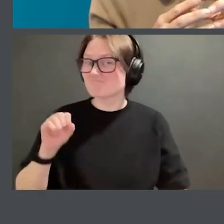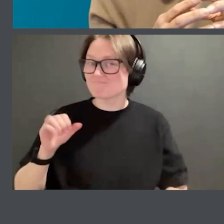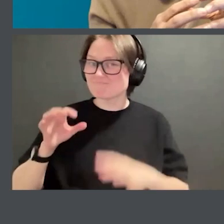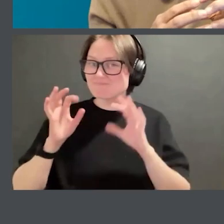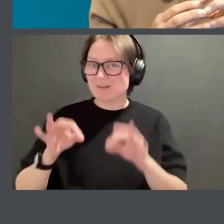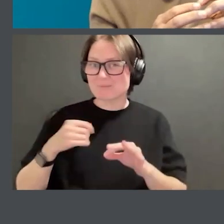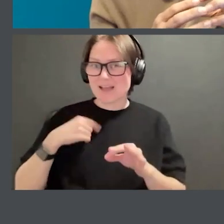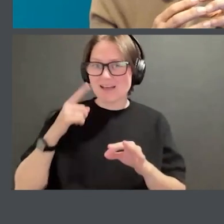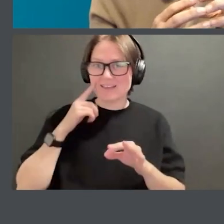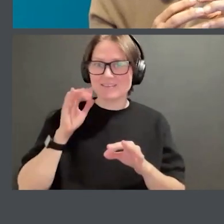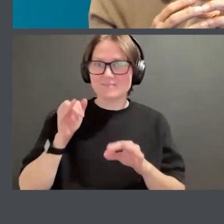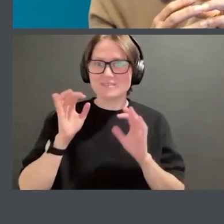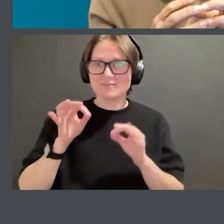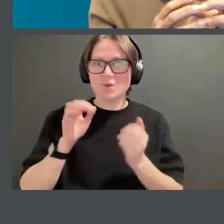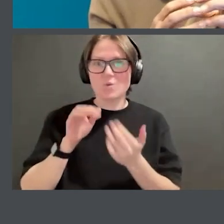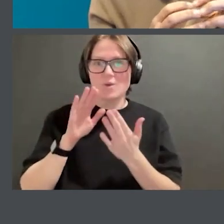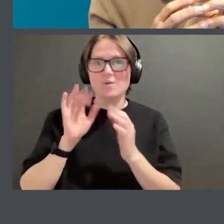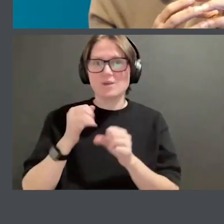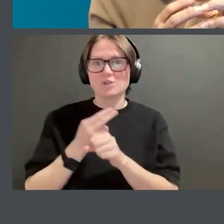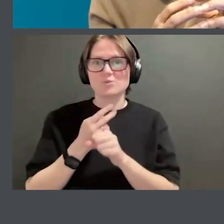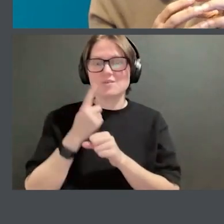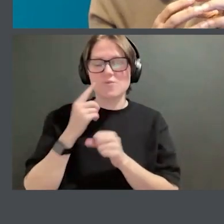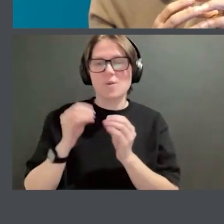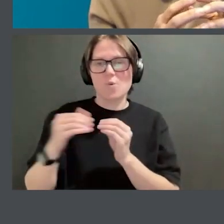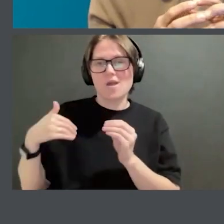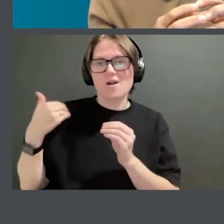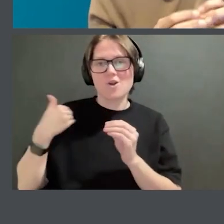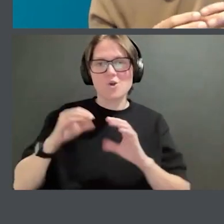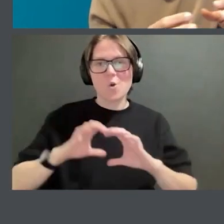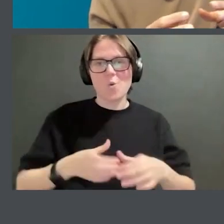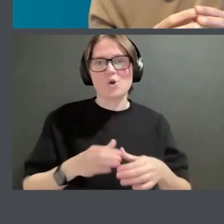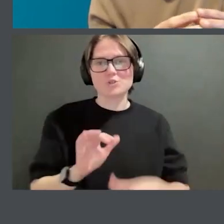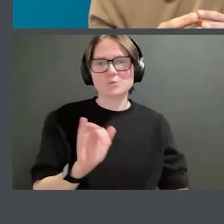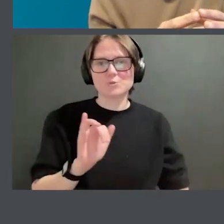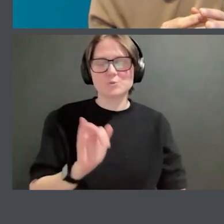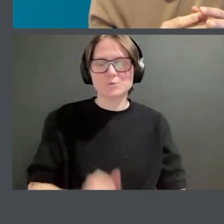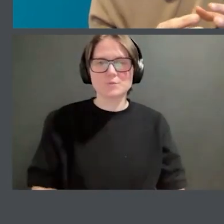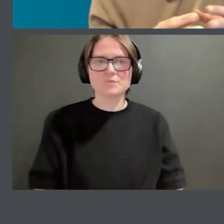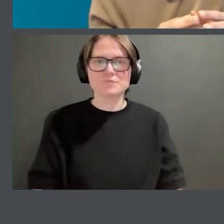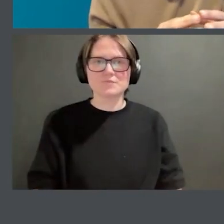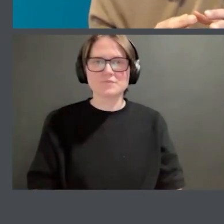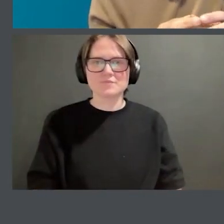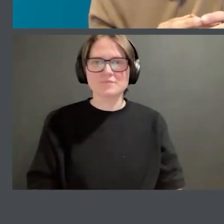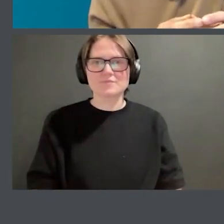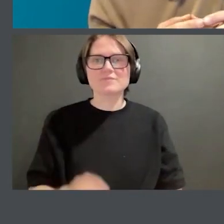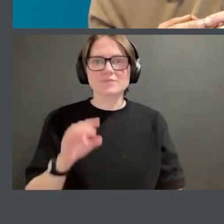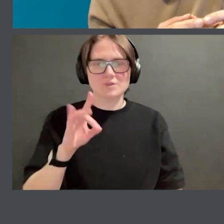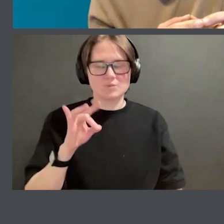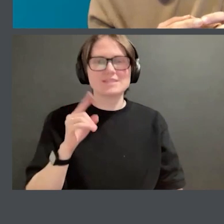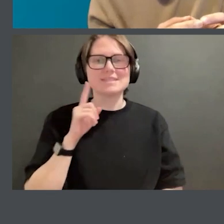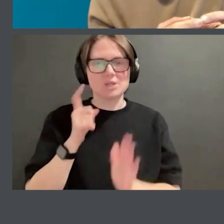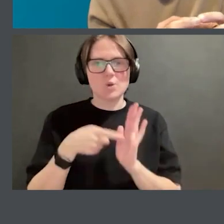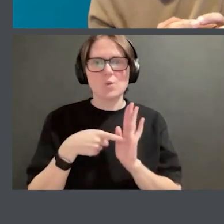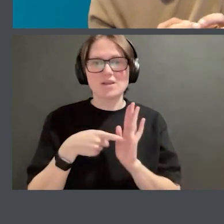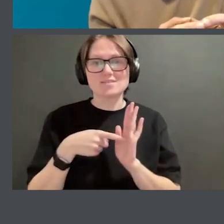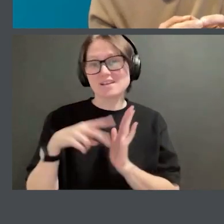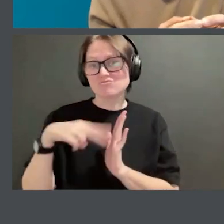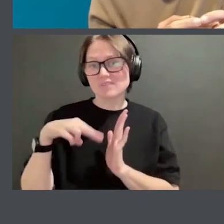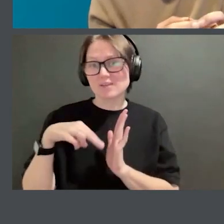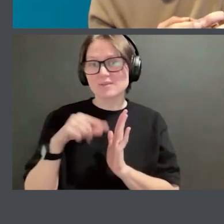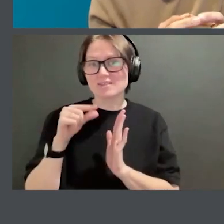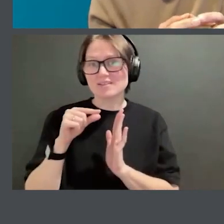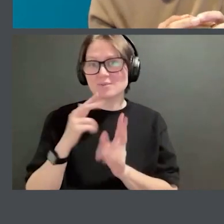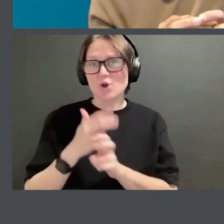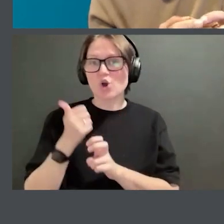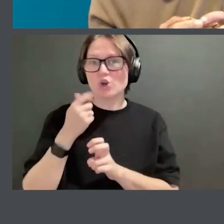Absolutely. I think that is definitely a way that we can use it for a younger cohort too. We did notice that that reading was a little